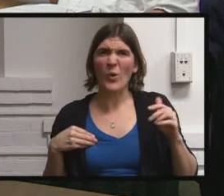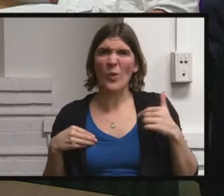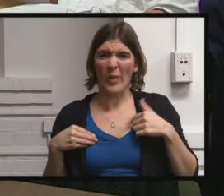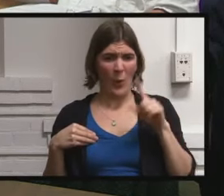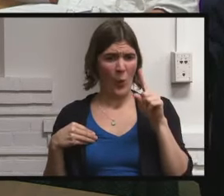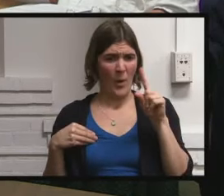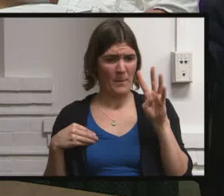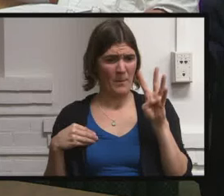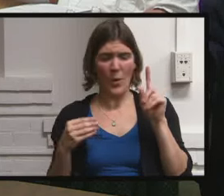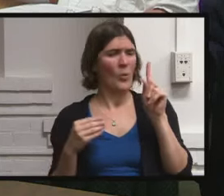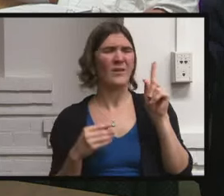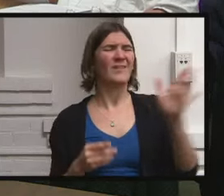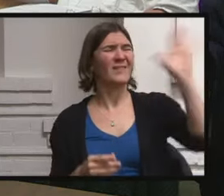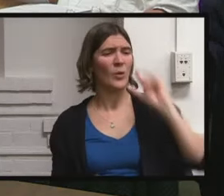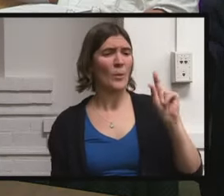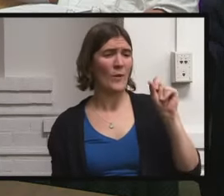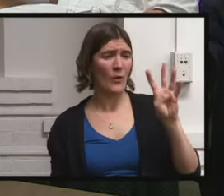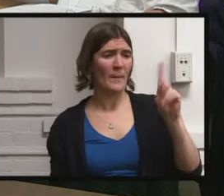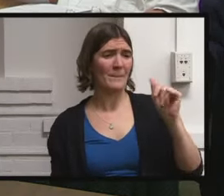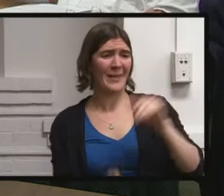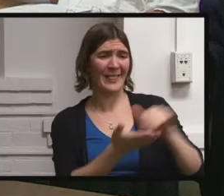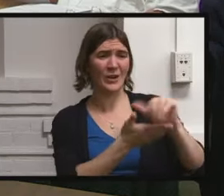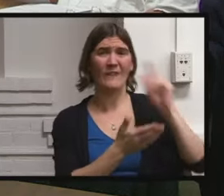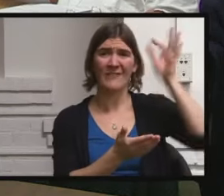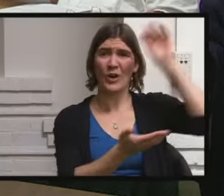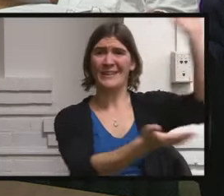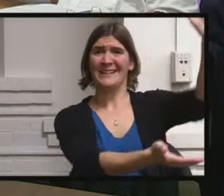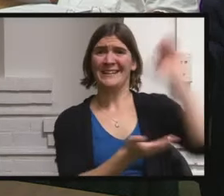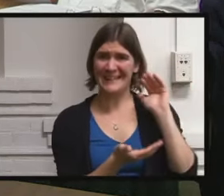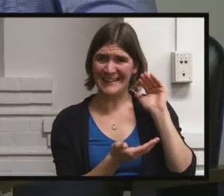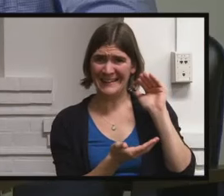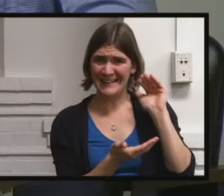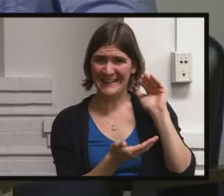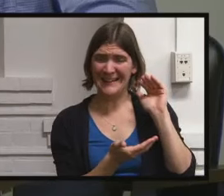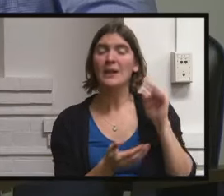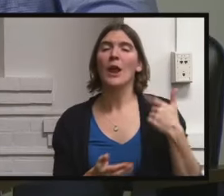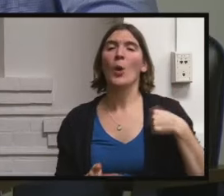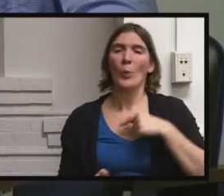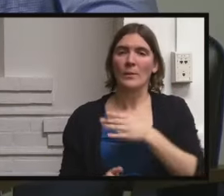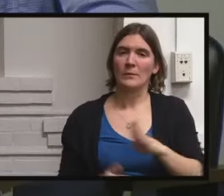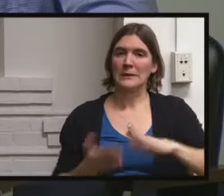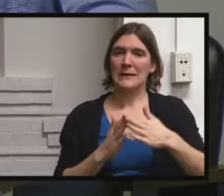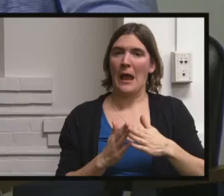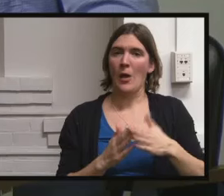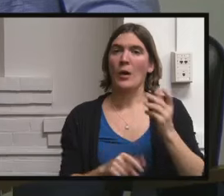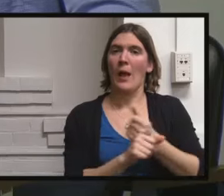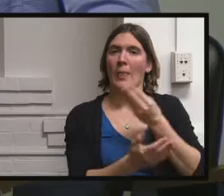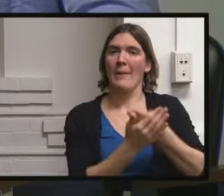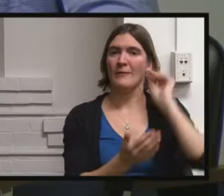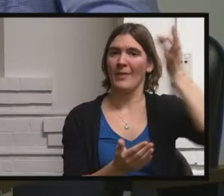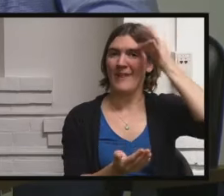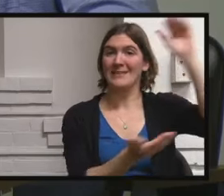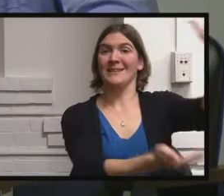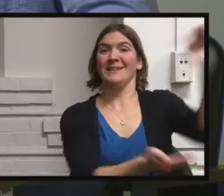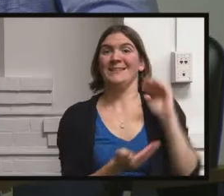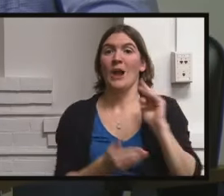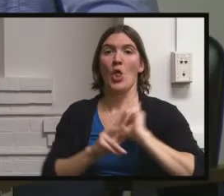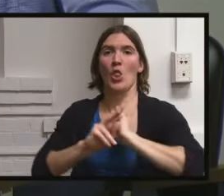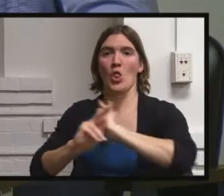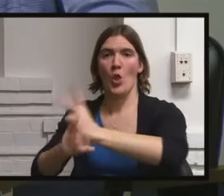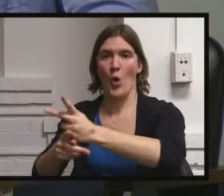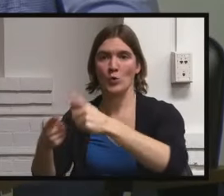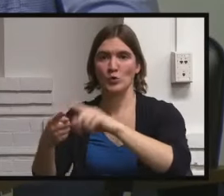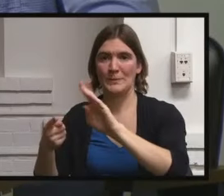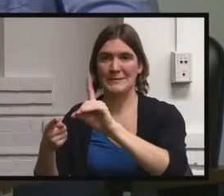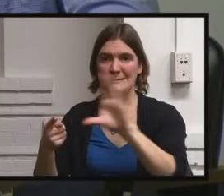point, whatever it was, UDAG grant? We were the original applicant, right. Received the funds, yeah. And turned around and loaned them to